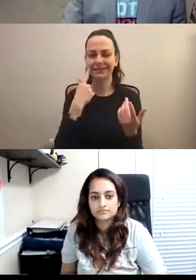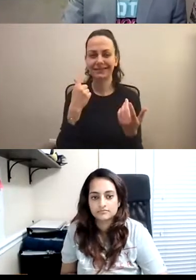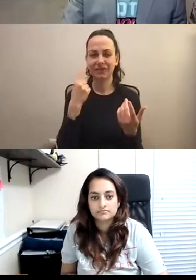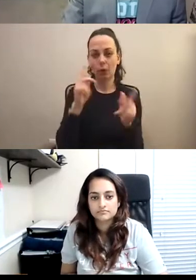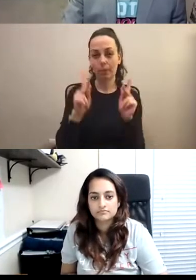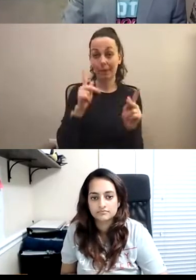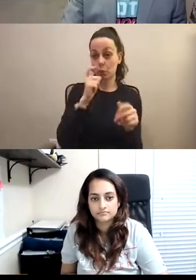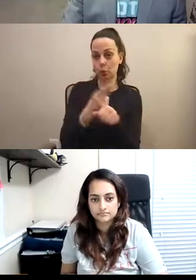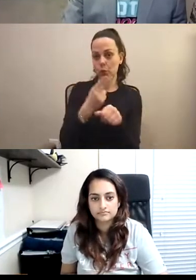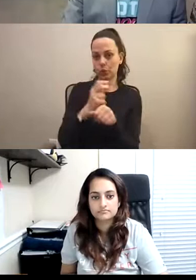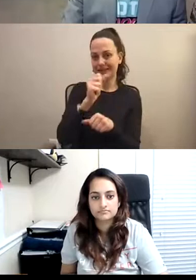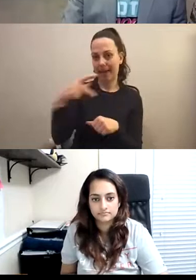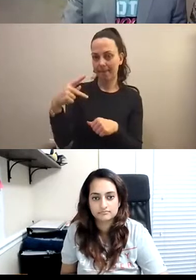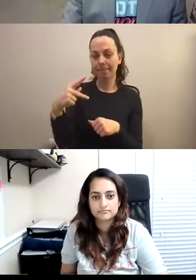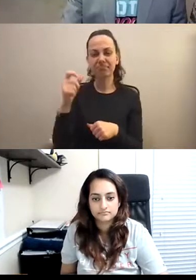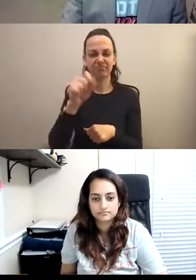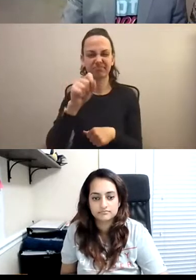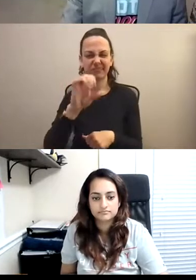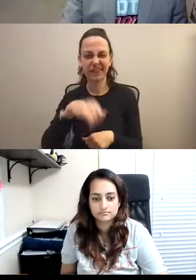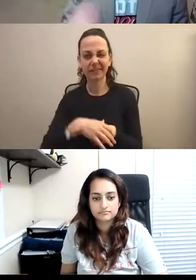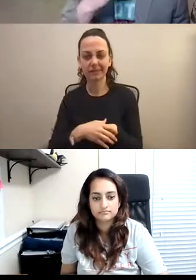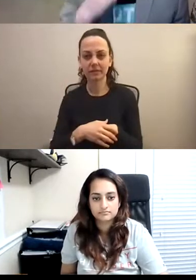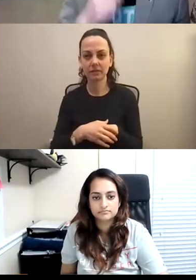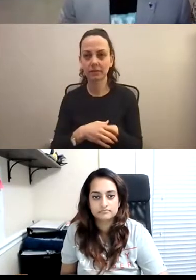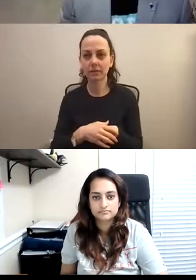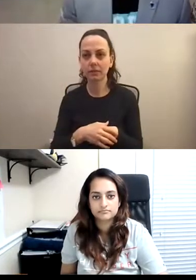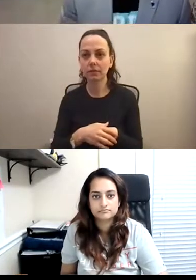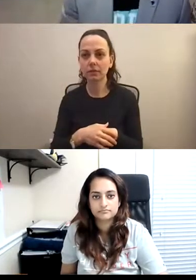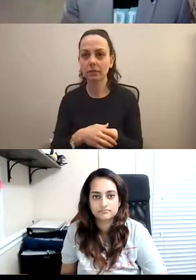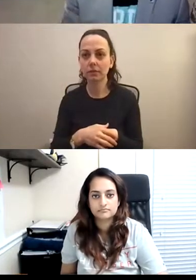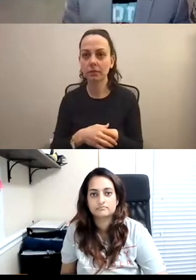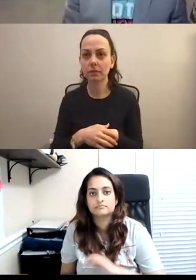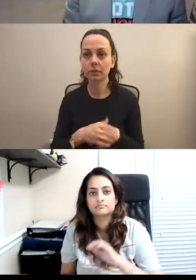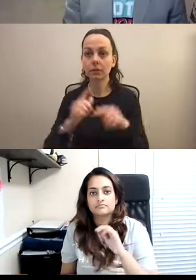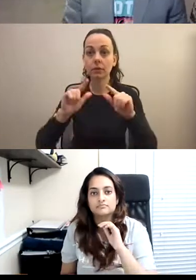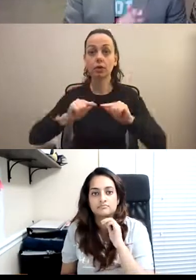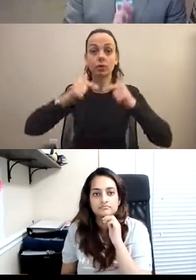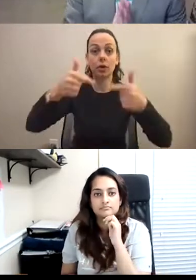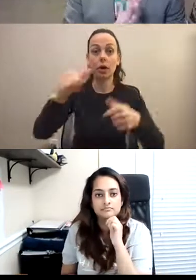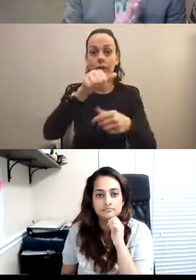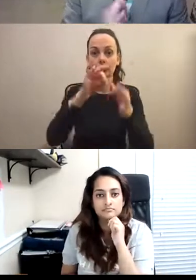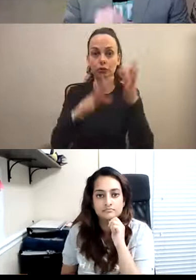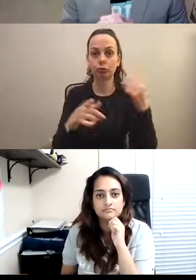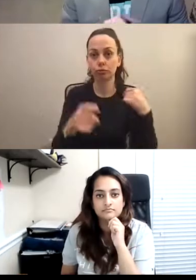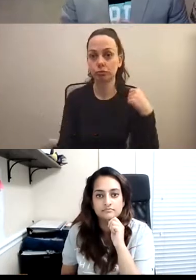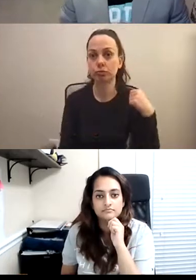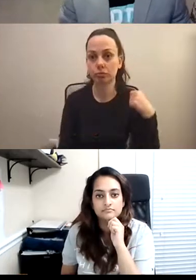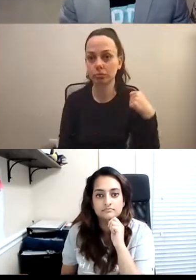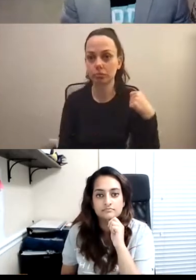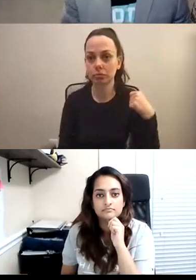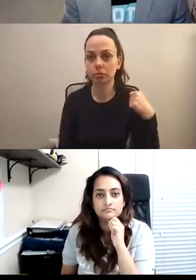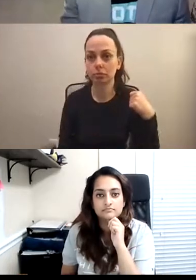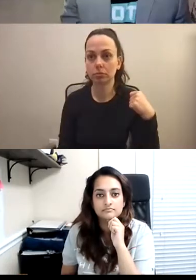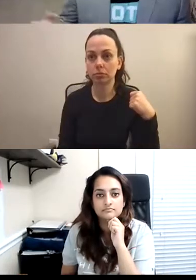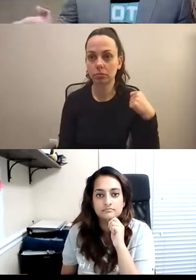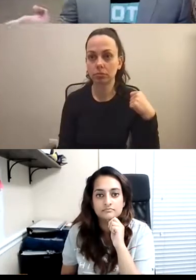the apps. But yeah. Can I ask a follow-up question for you, Lolo? I'm curious. This is Nathan again.